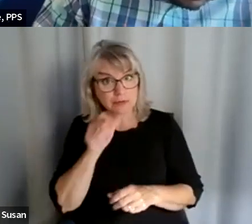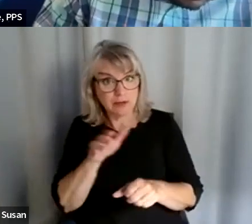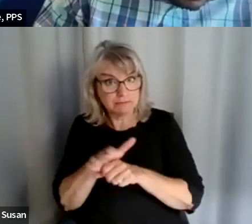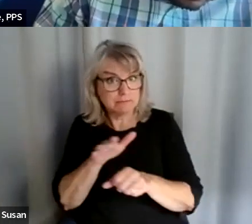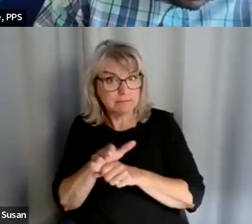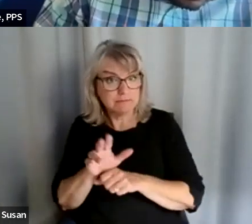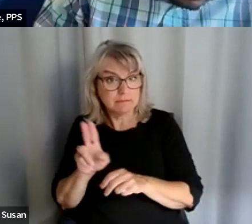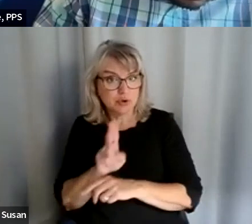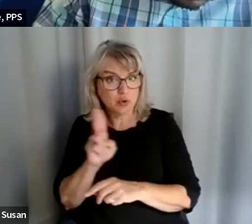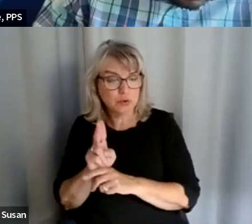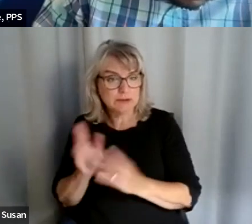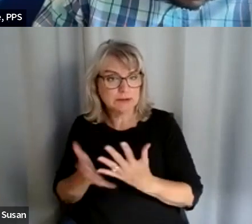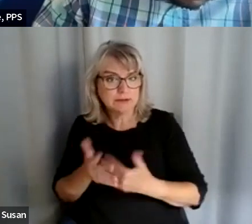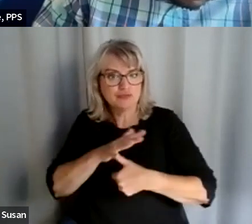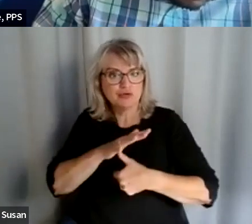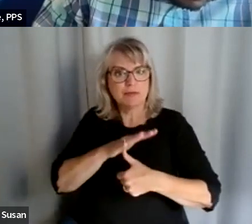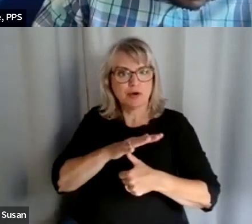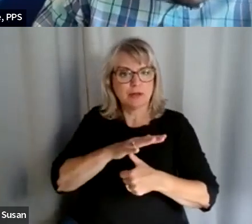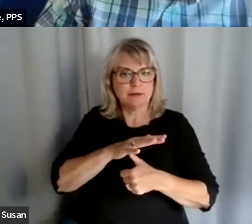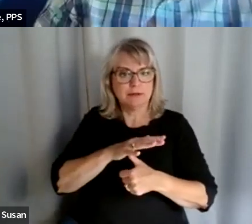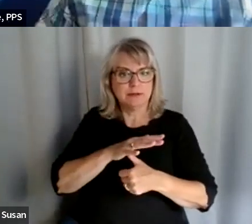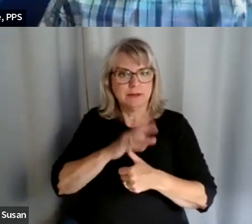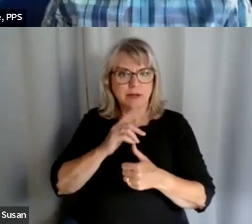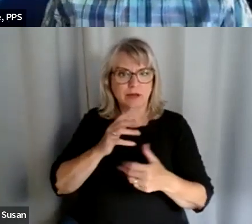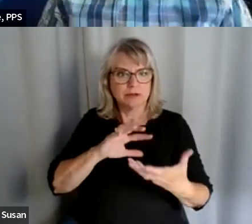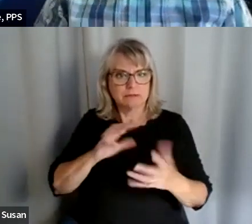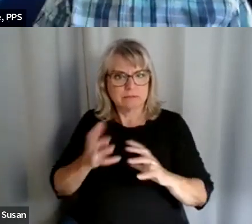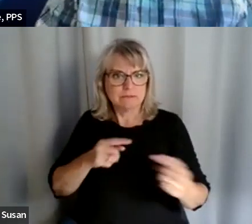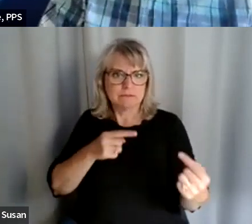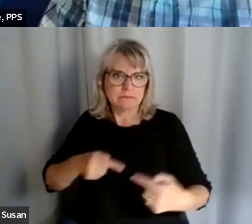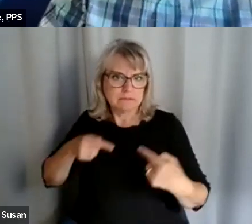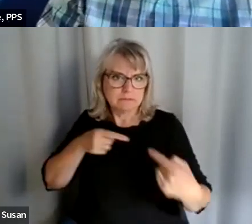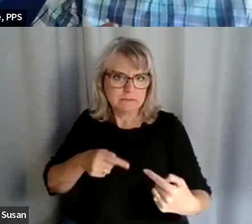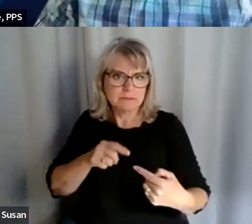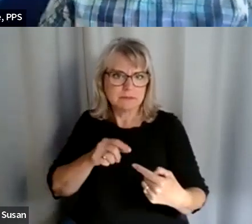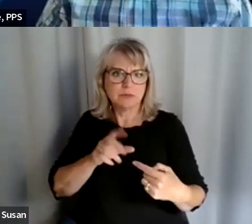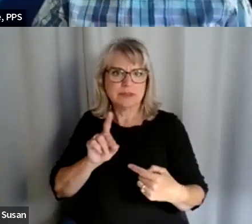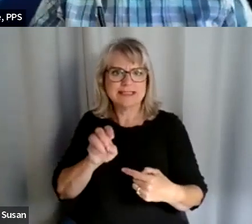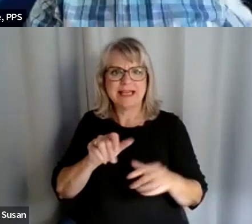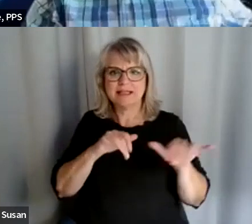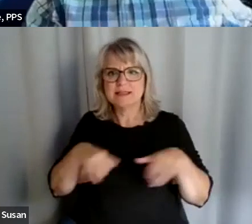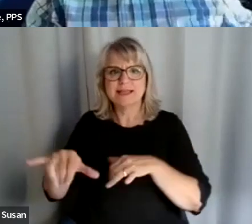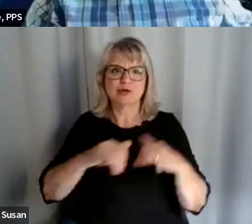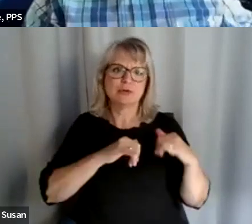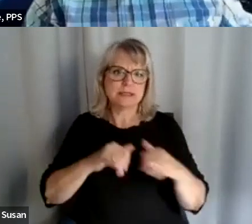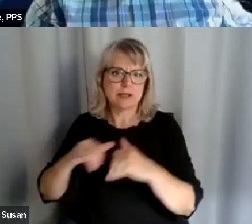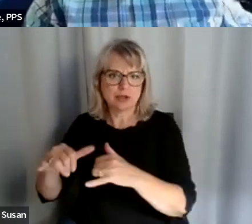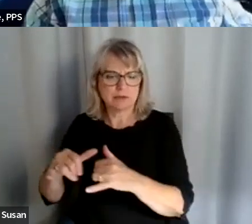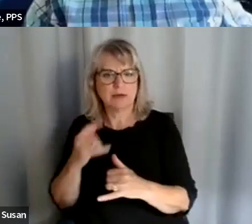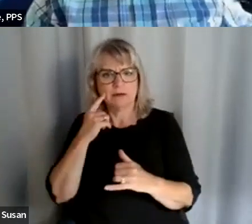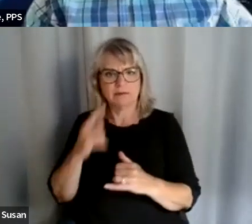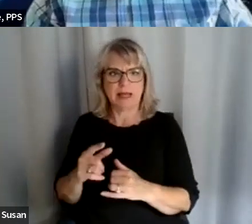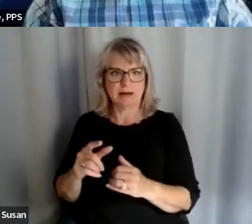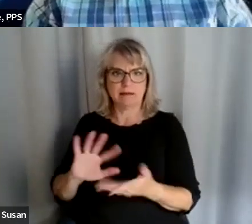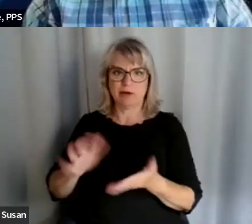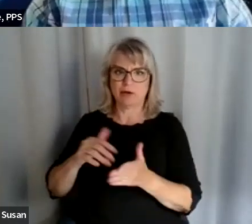The primary issue that they're wrestling with relates to data standardization and poor data. So